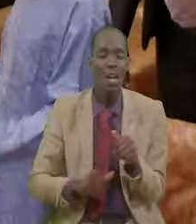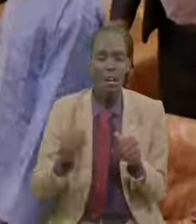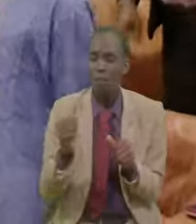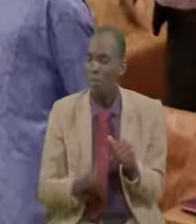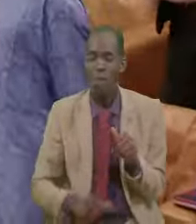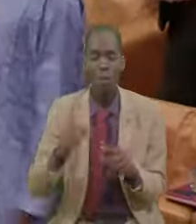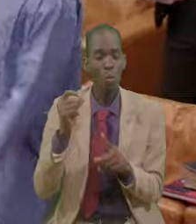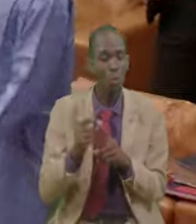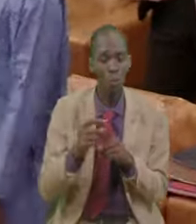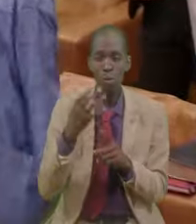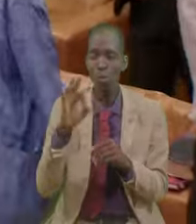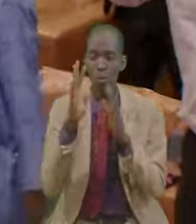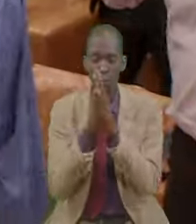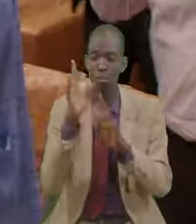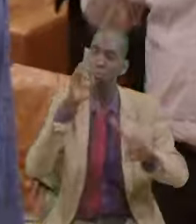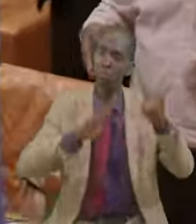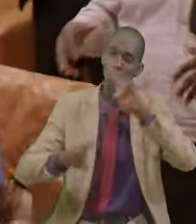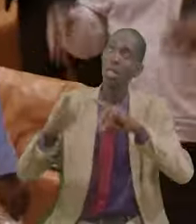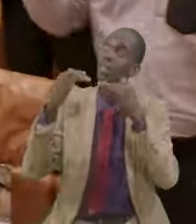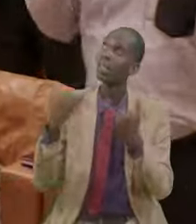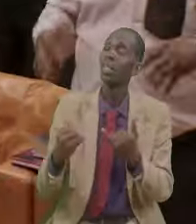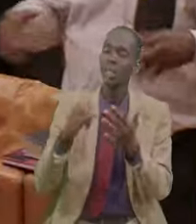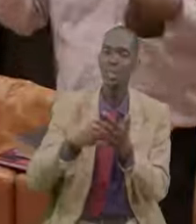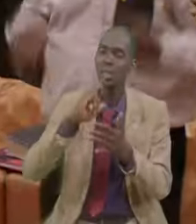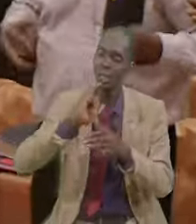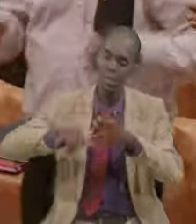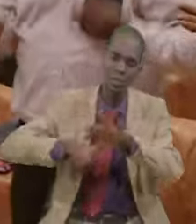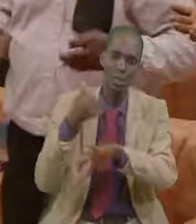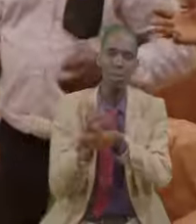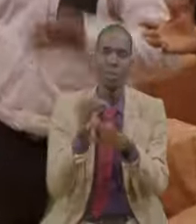make tonight is confirmed. Tell him.